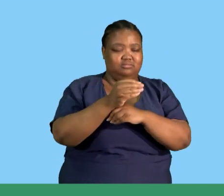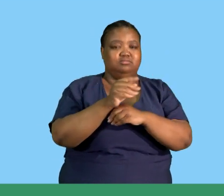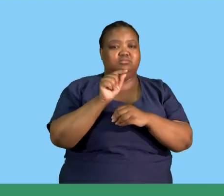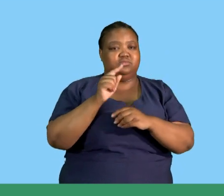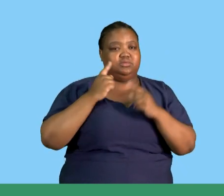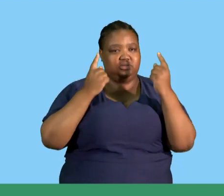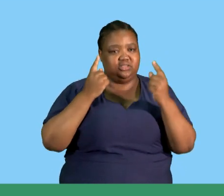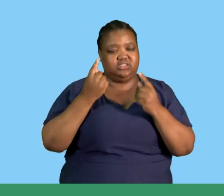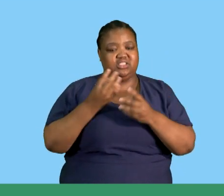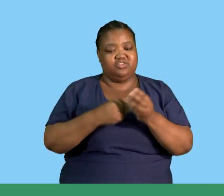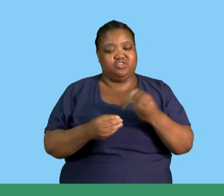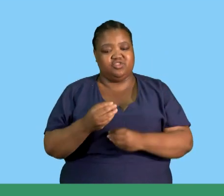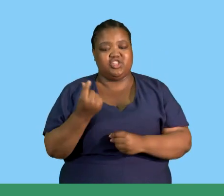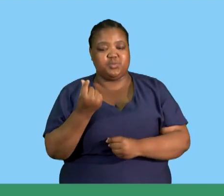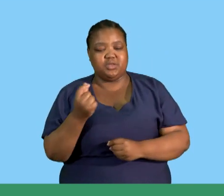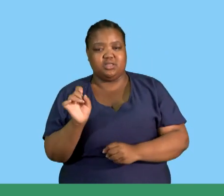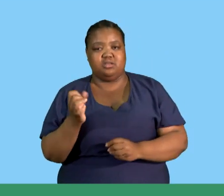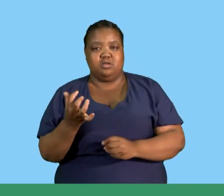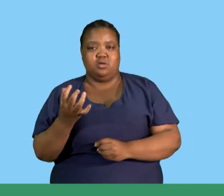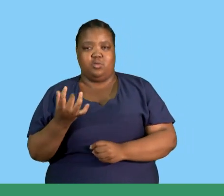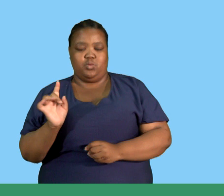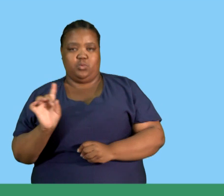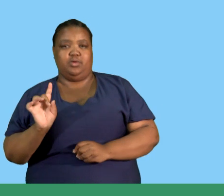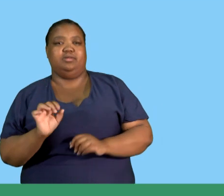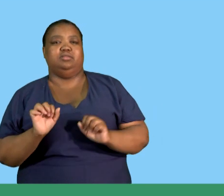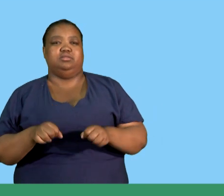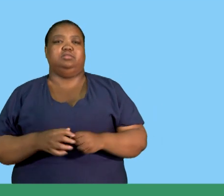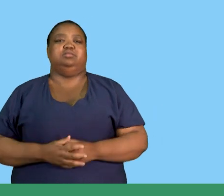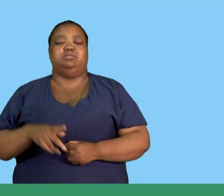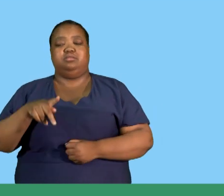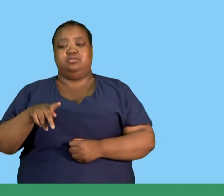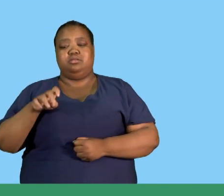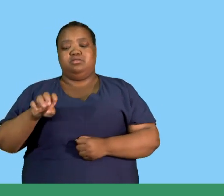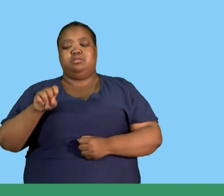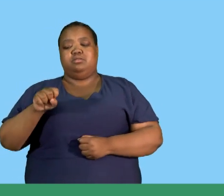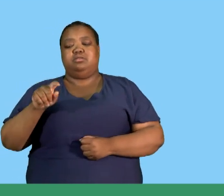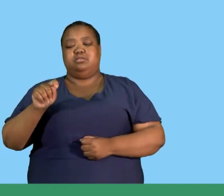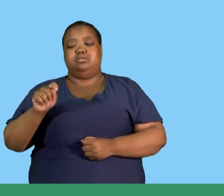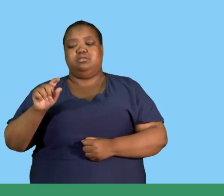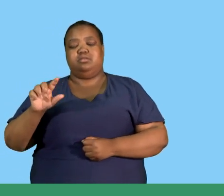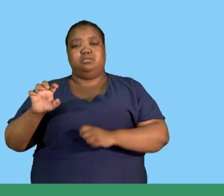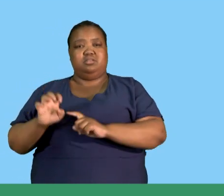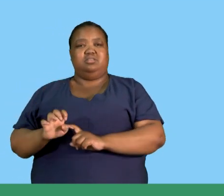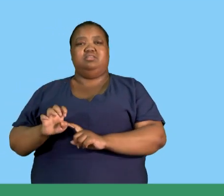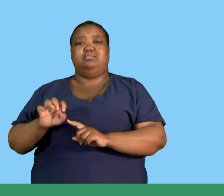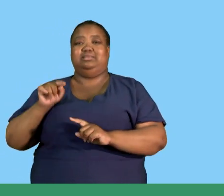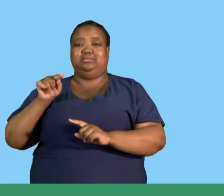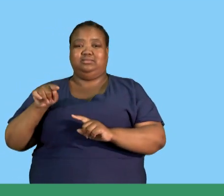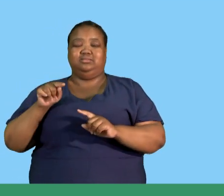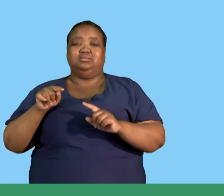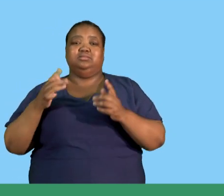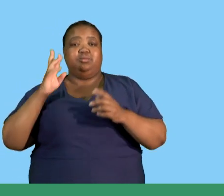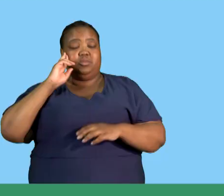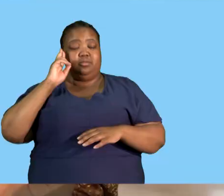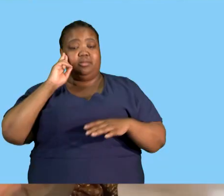with the challenges that are posed by one of the PESTEL factors identified in the question above. Remember, for